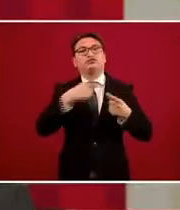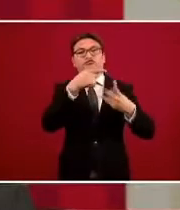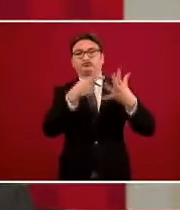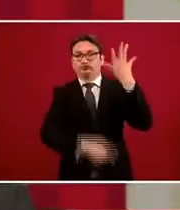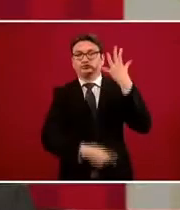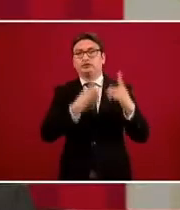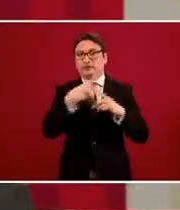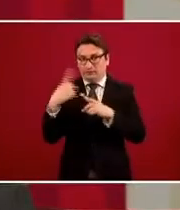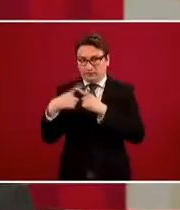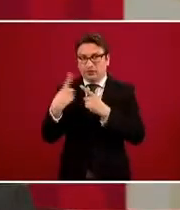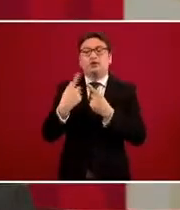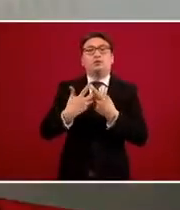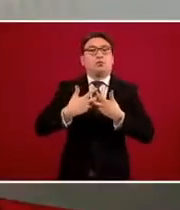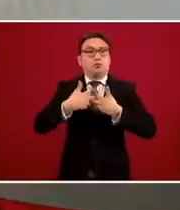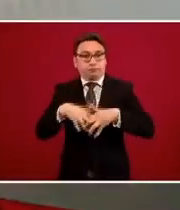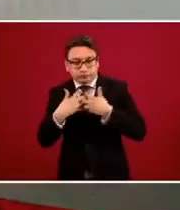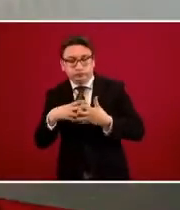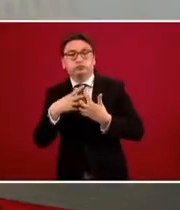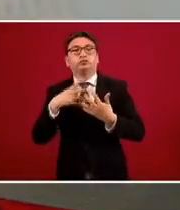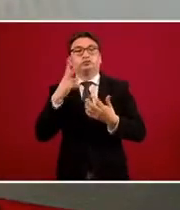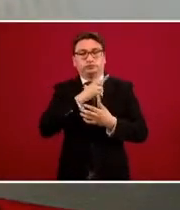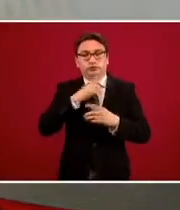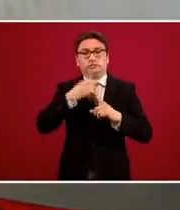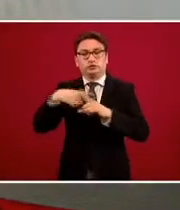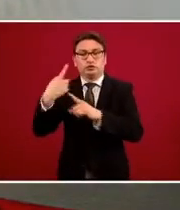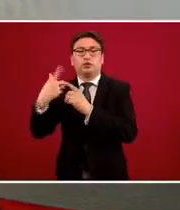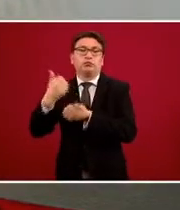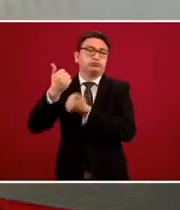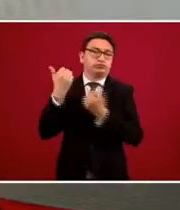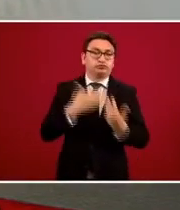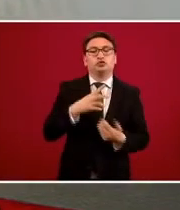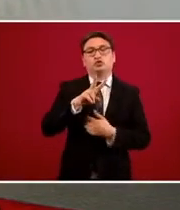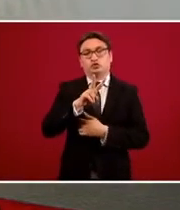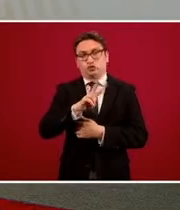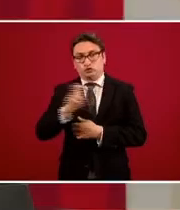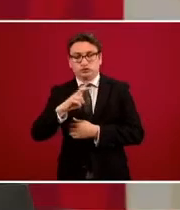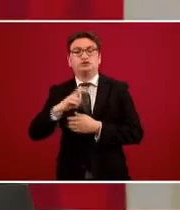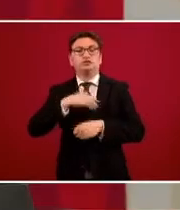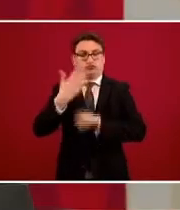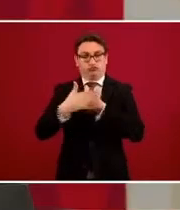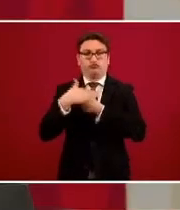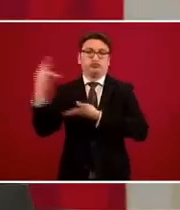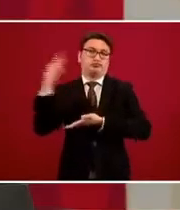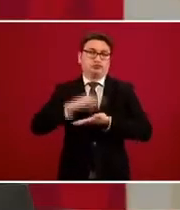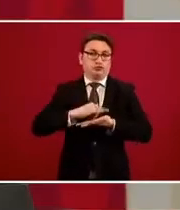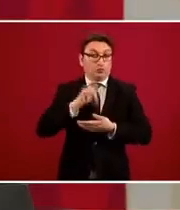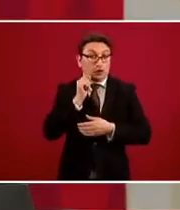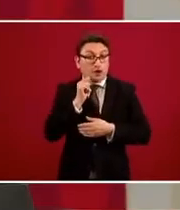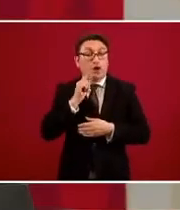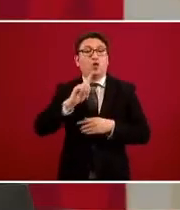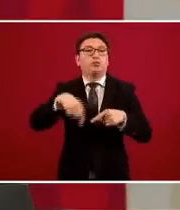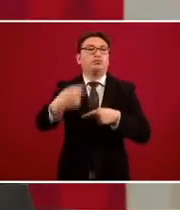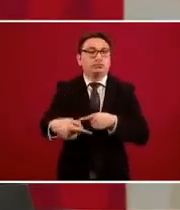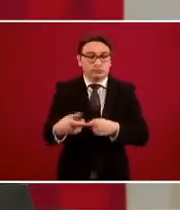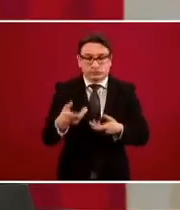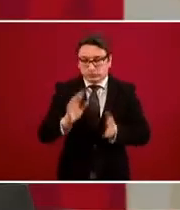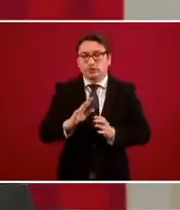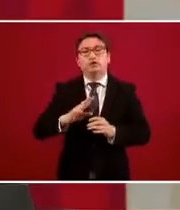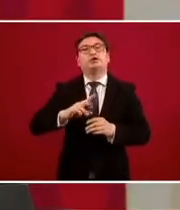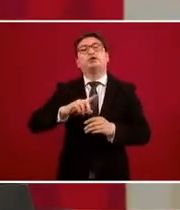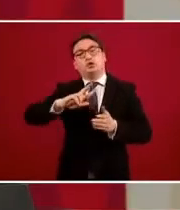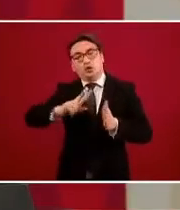time we say data like this, please be aware that this is only a small part of